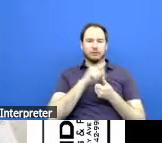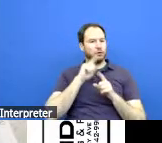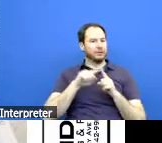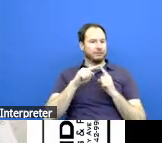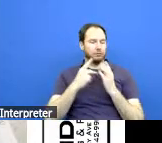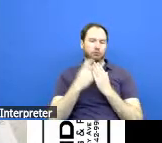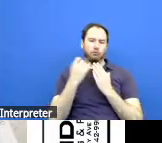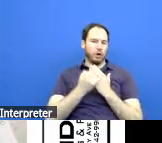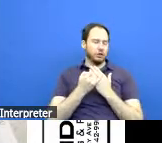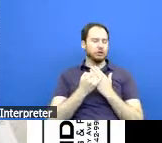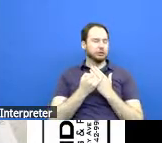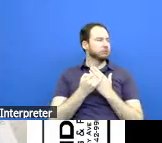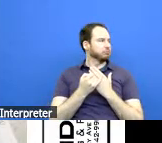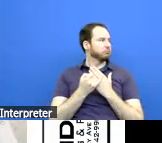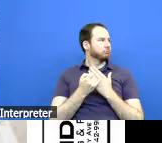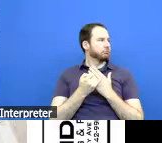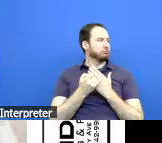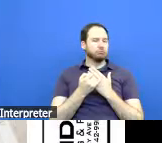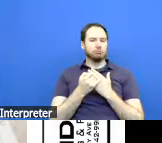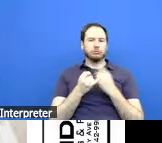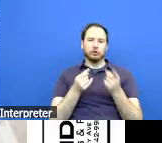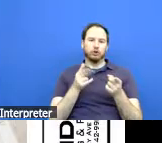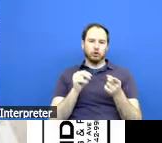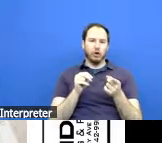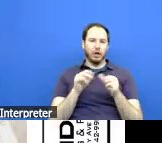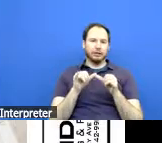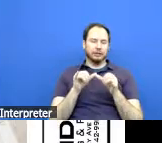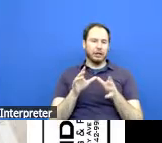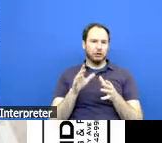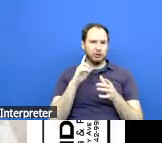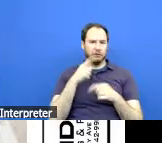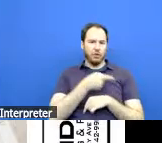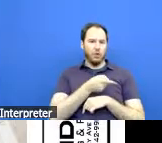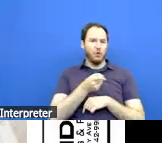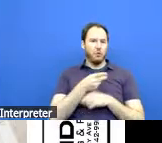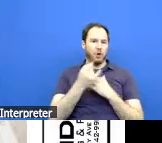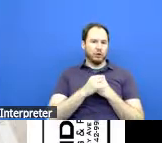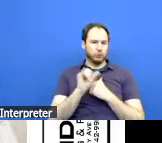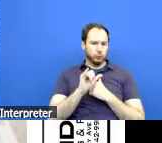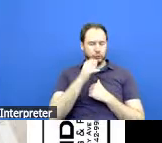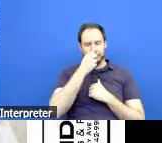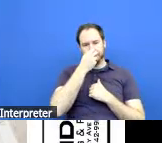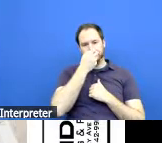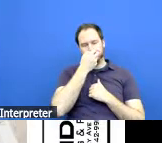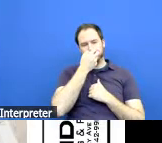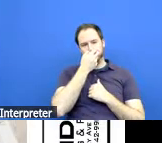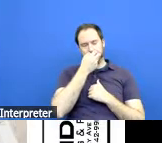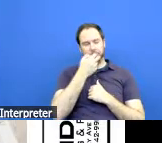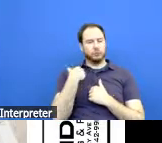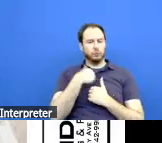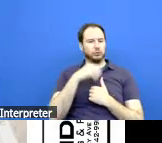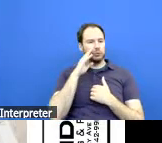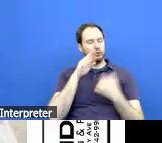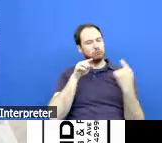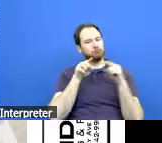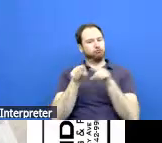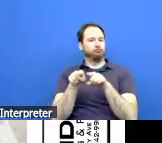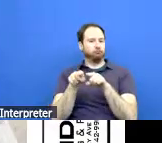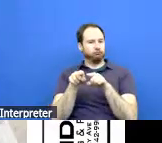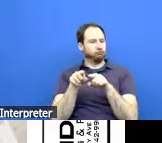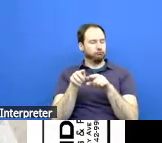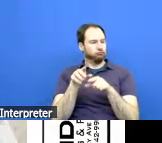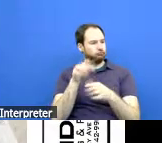projects and John's been his engineer on those projects as well. And, you know, we'll basically say,